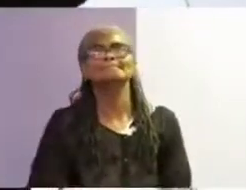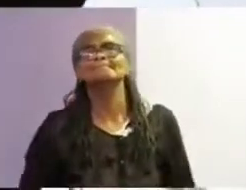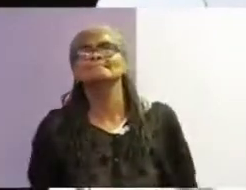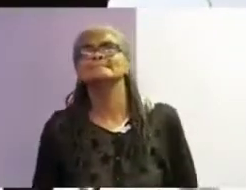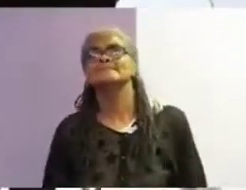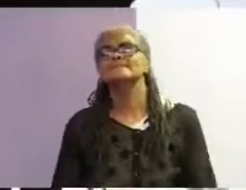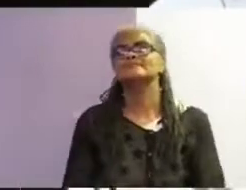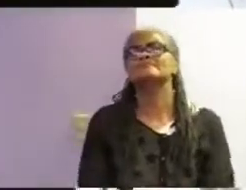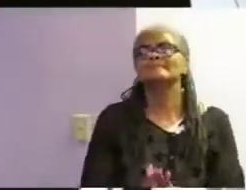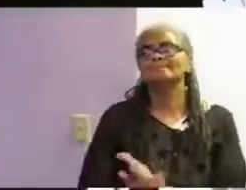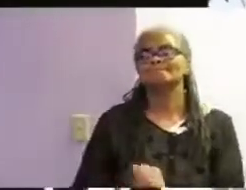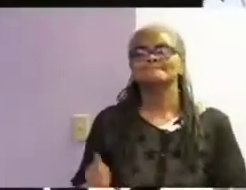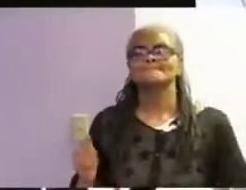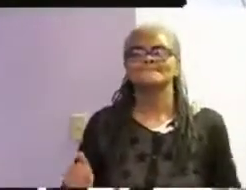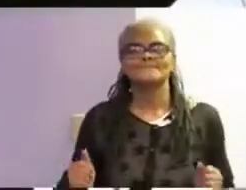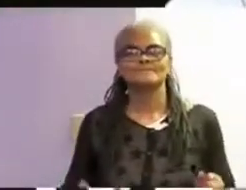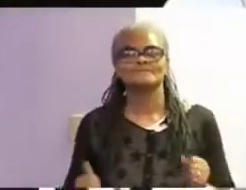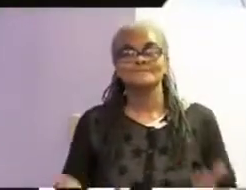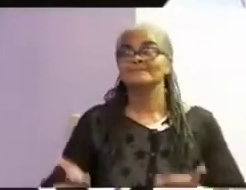Convocation